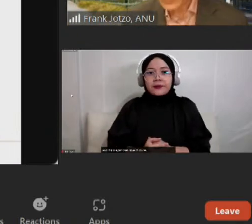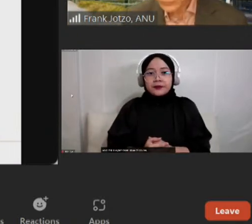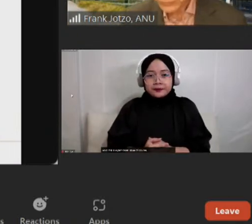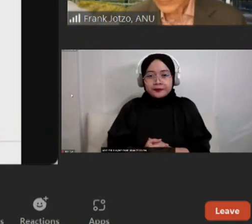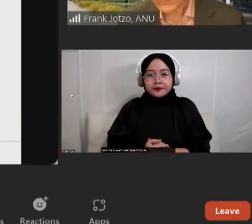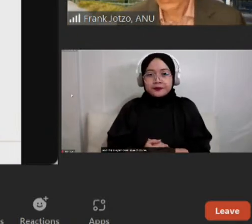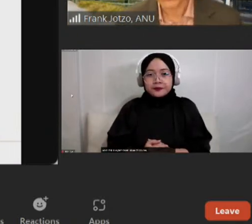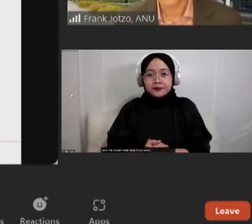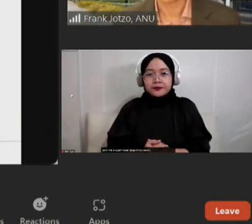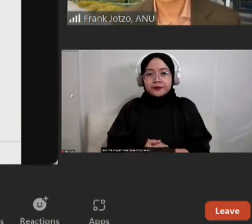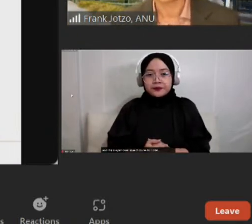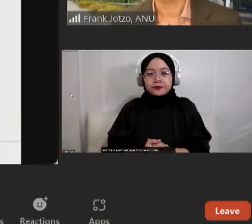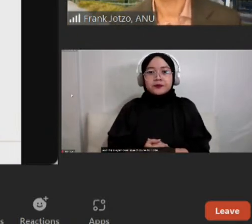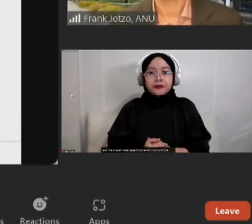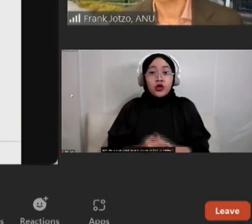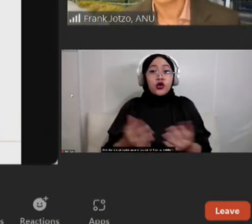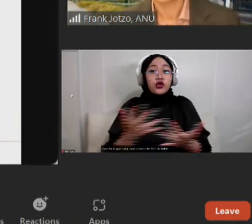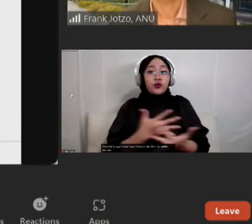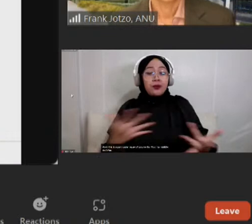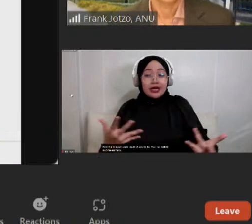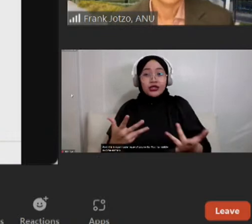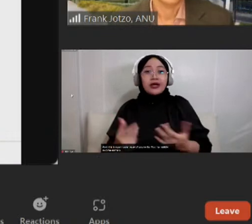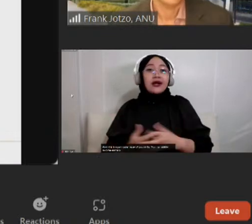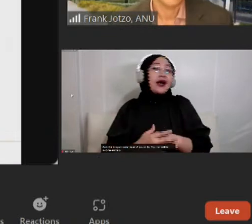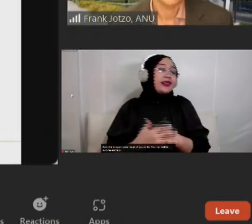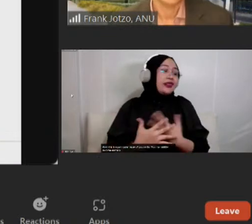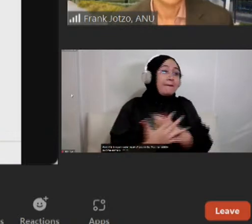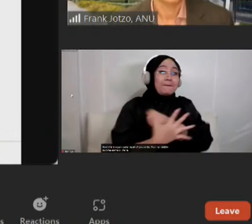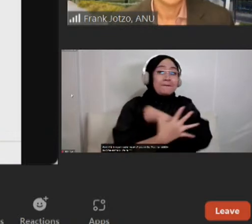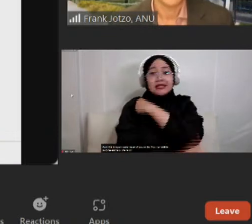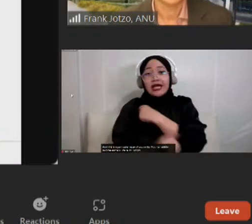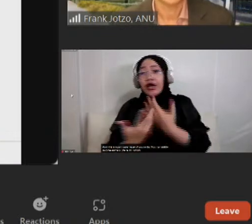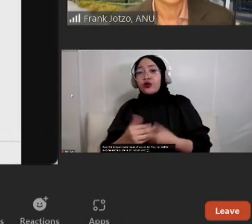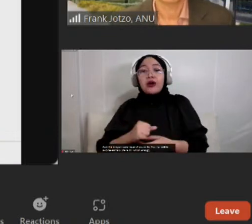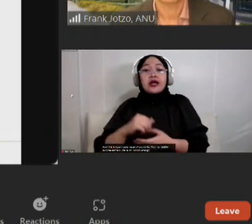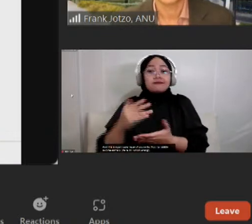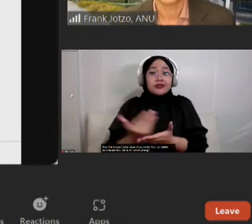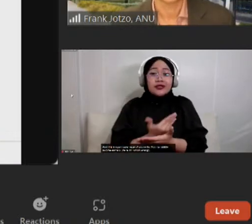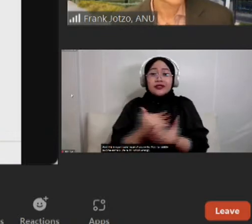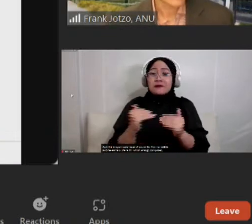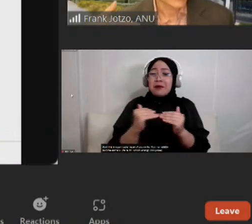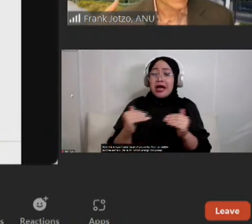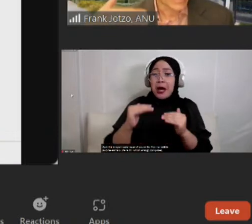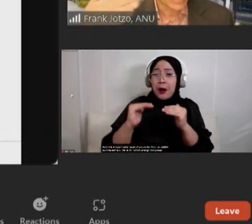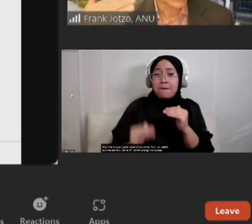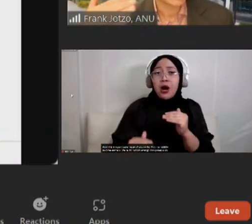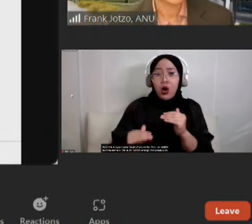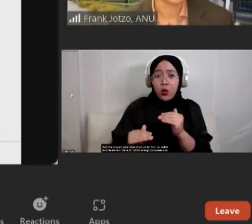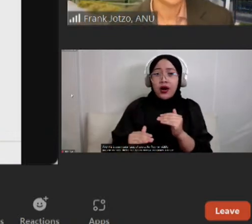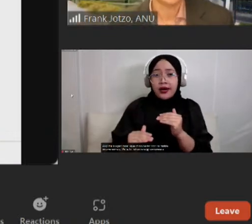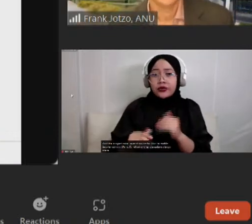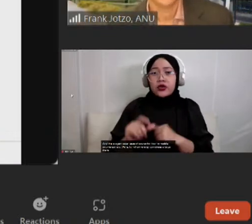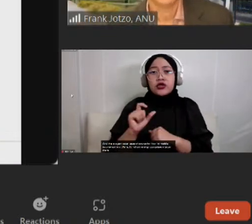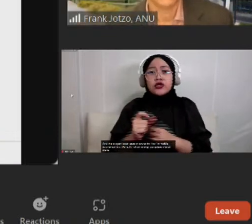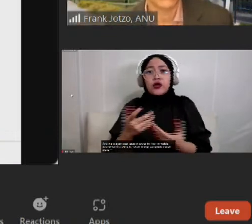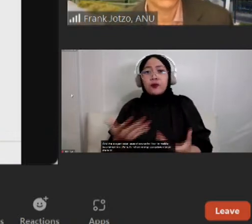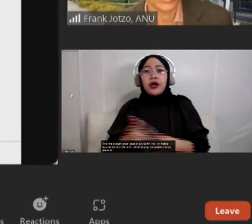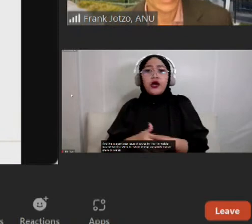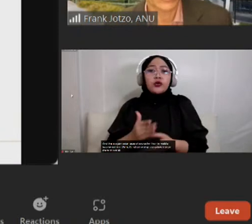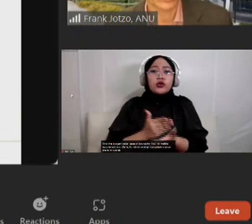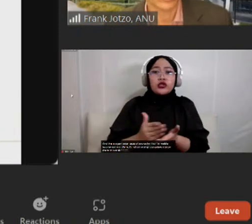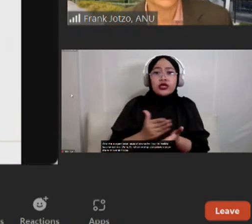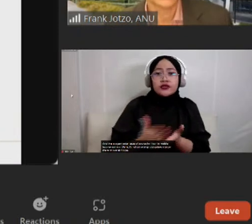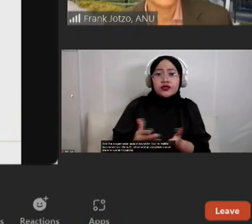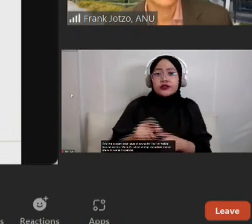course, for poor to middle income earners, for whom energy comprises a larger share of